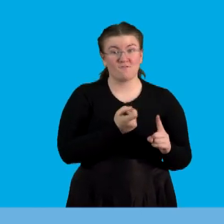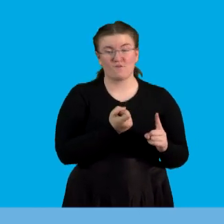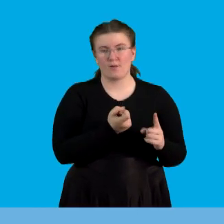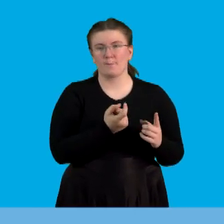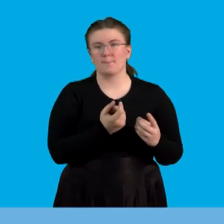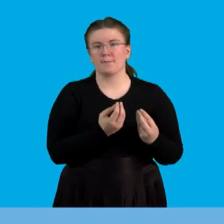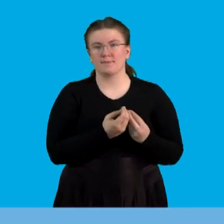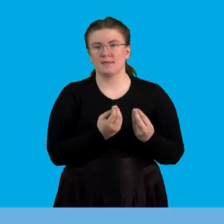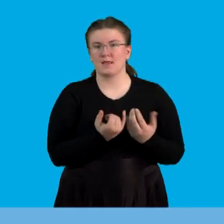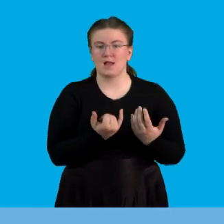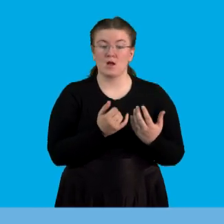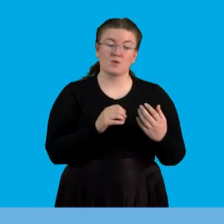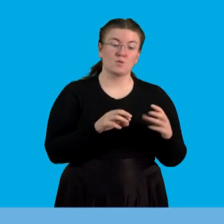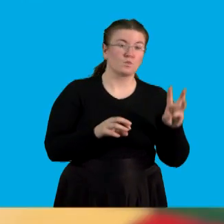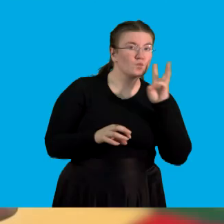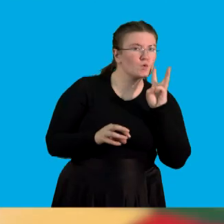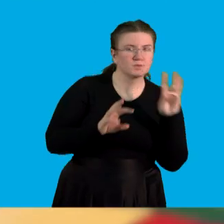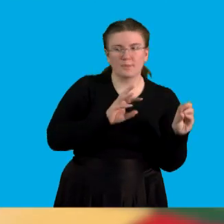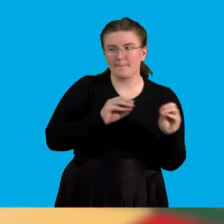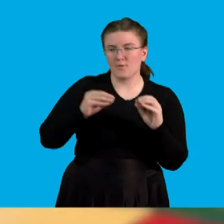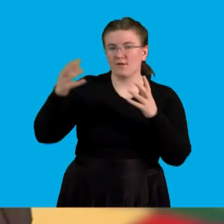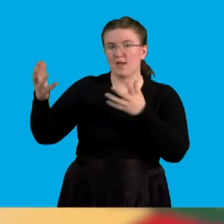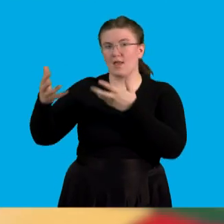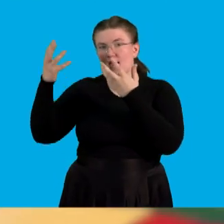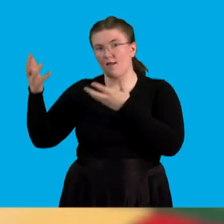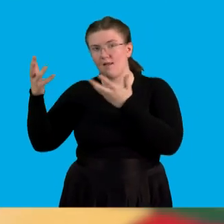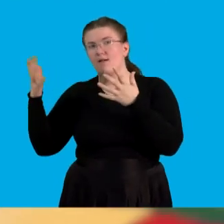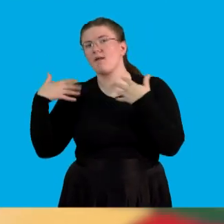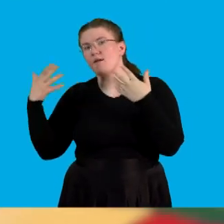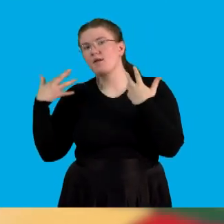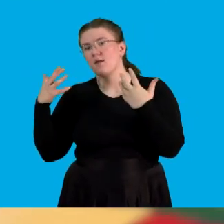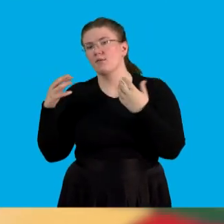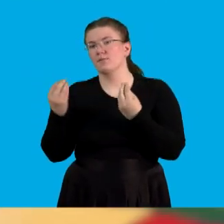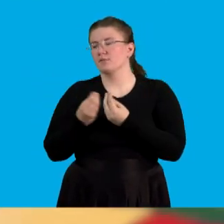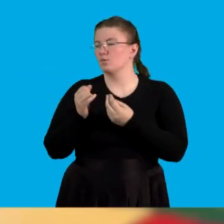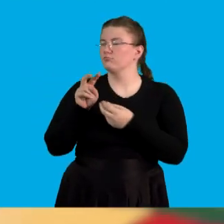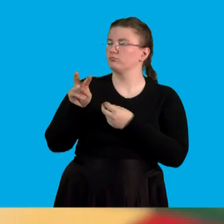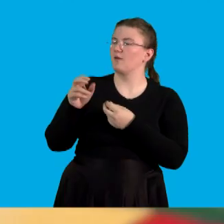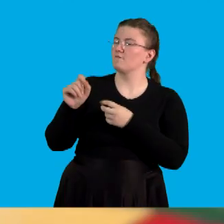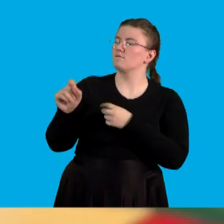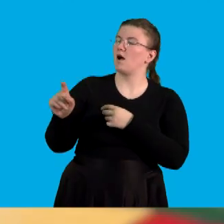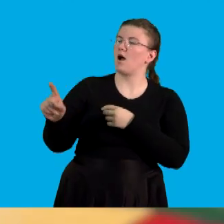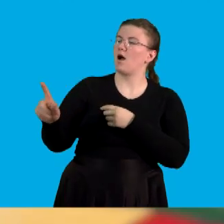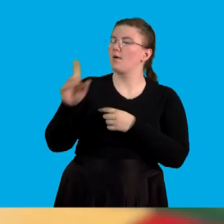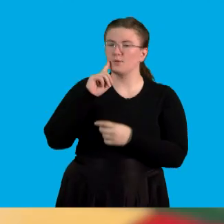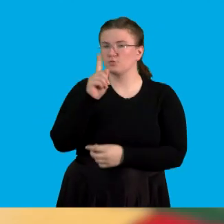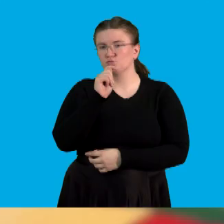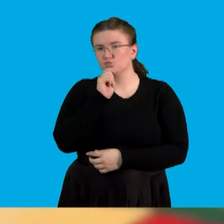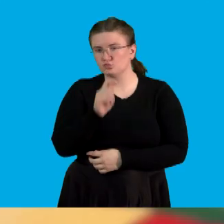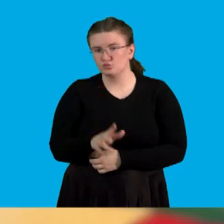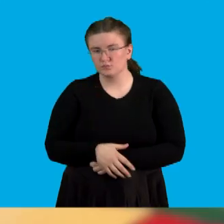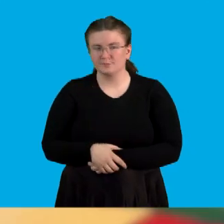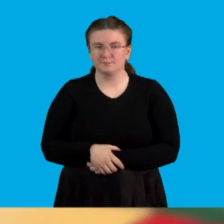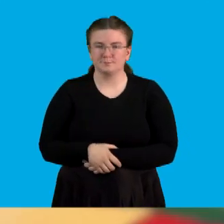more dense to a less dense medium, the object will appear even further than what it actually is, or how actually it is.